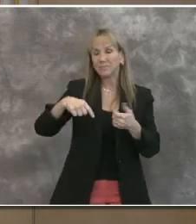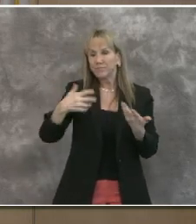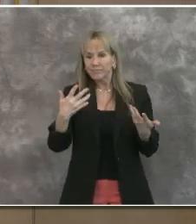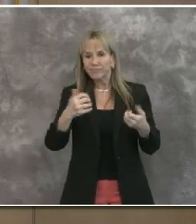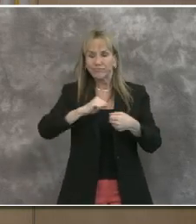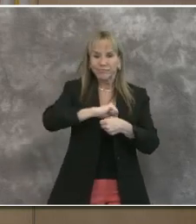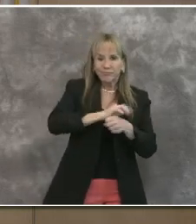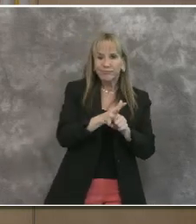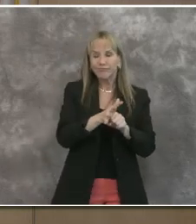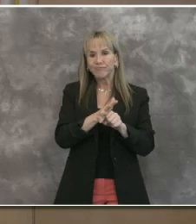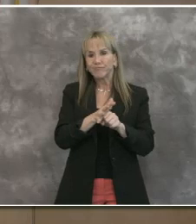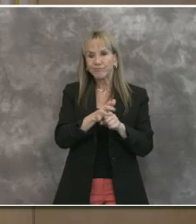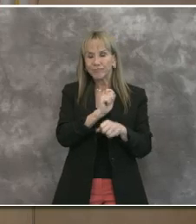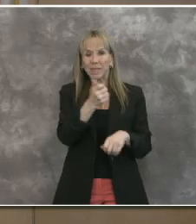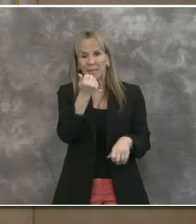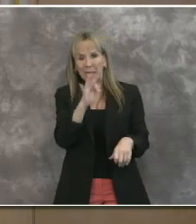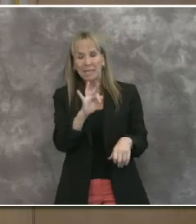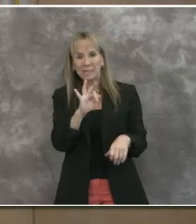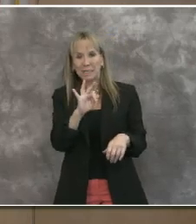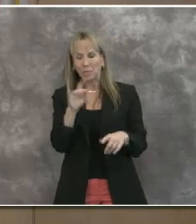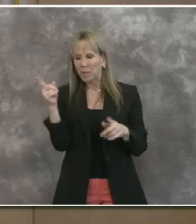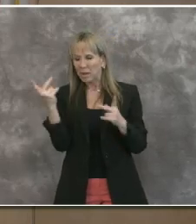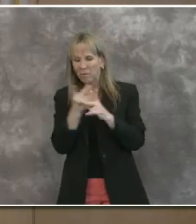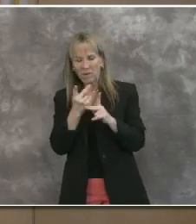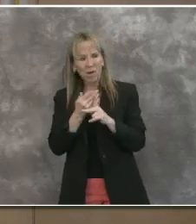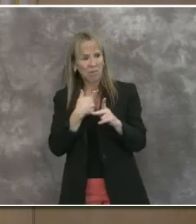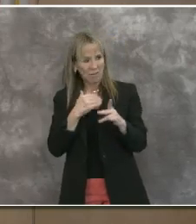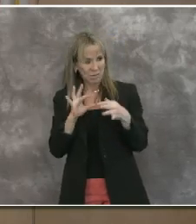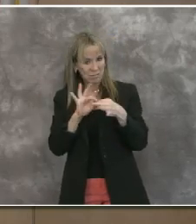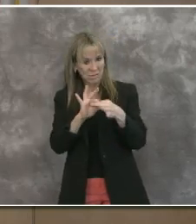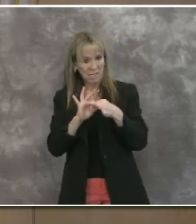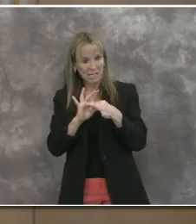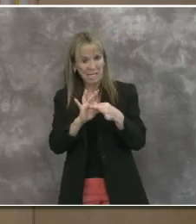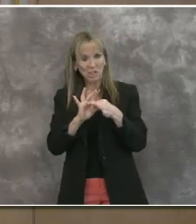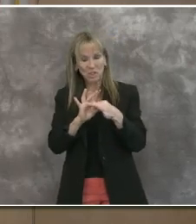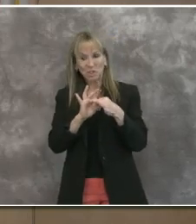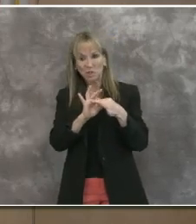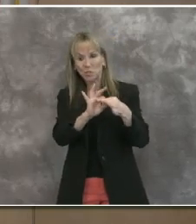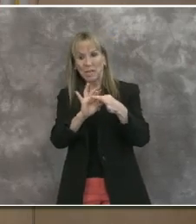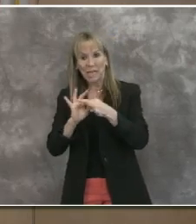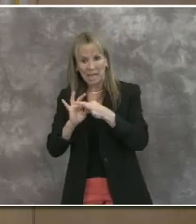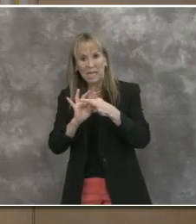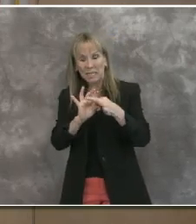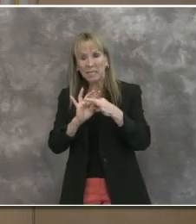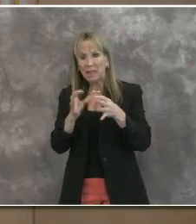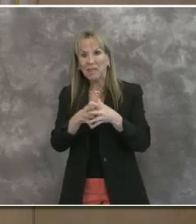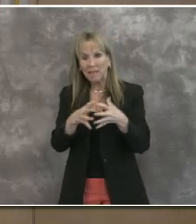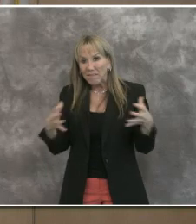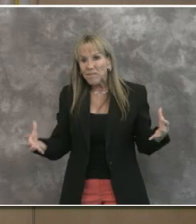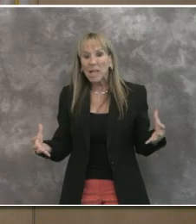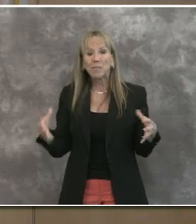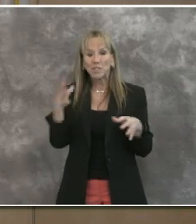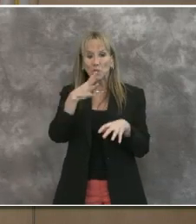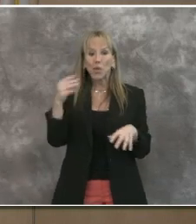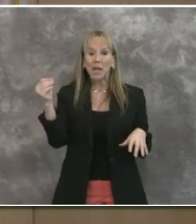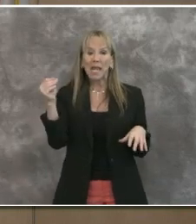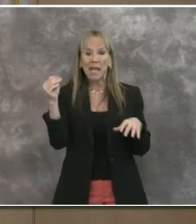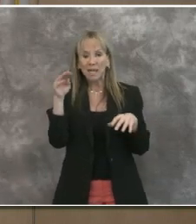possible connection between Kawasaki disease and pediatric inflammatory